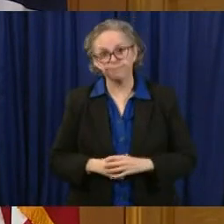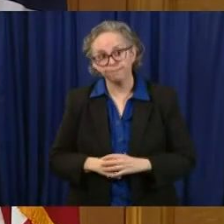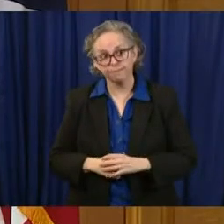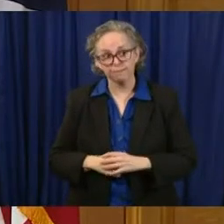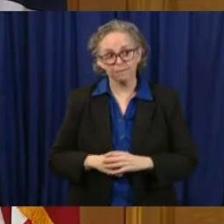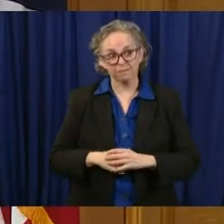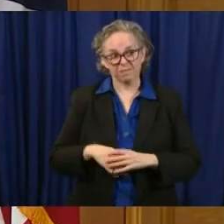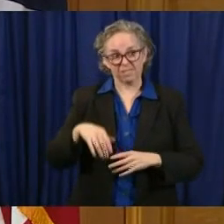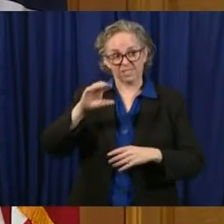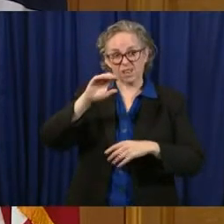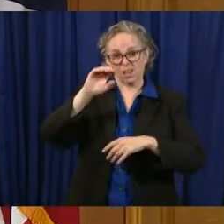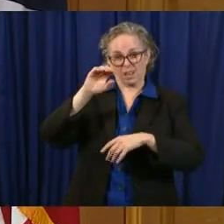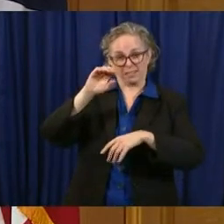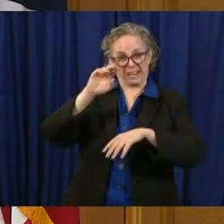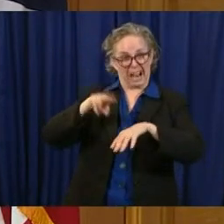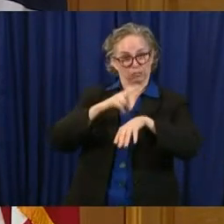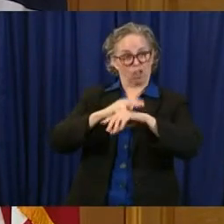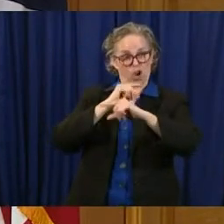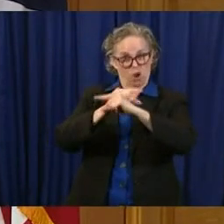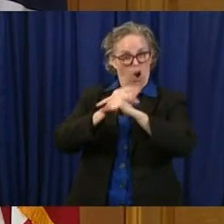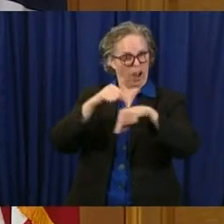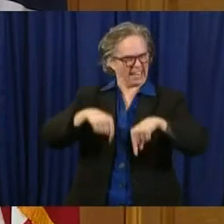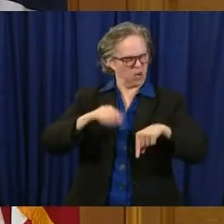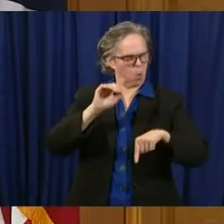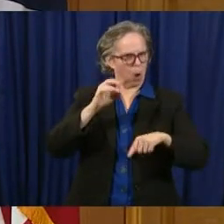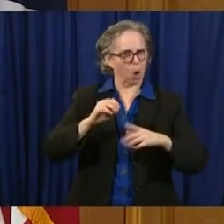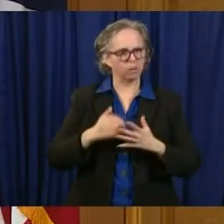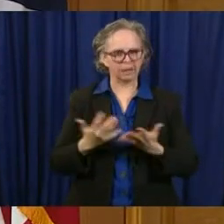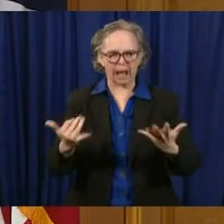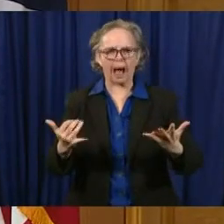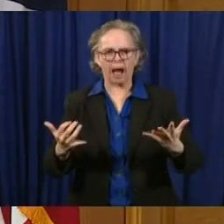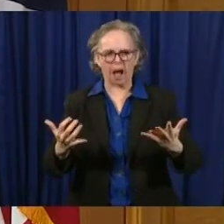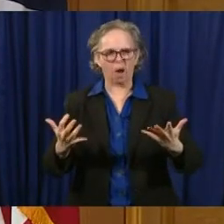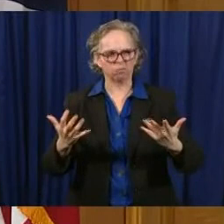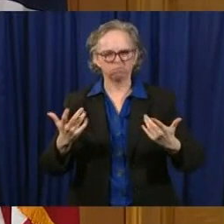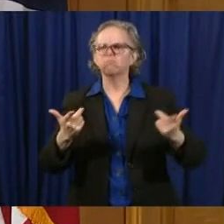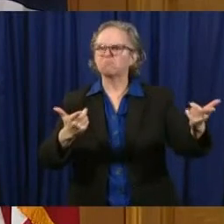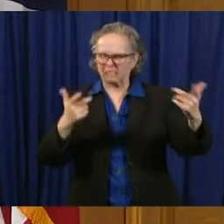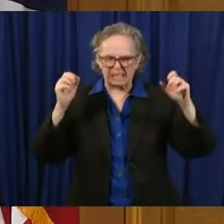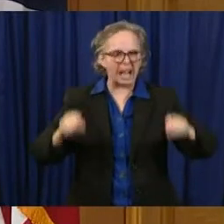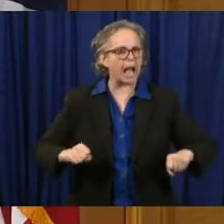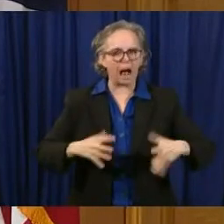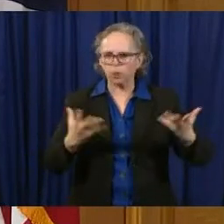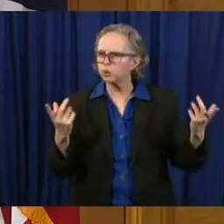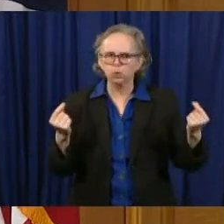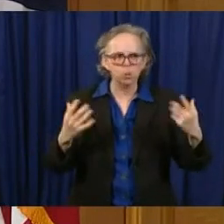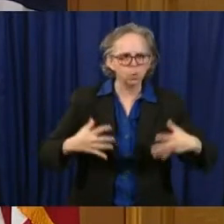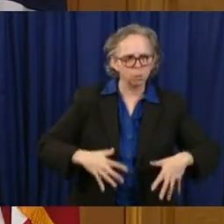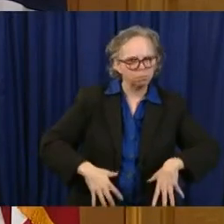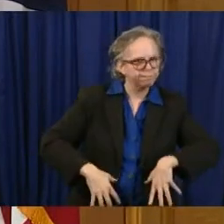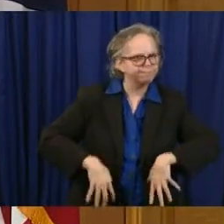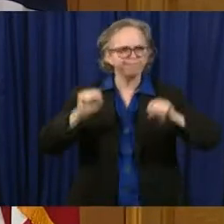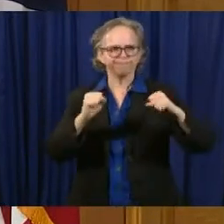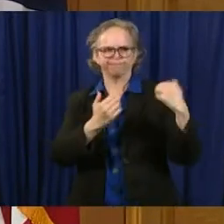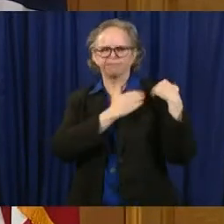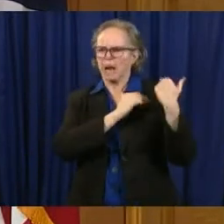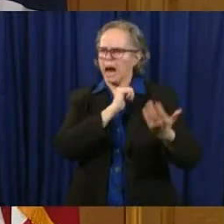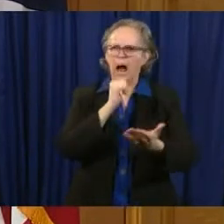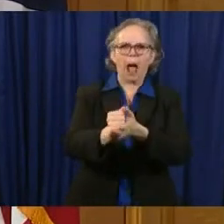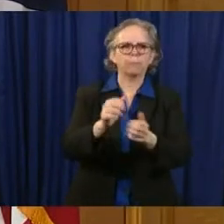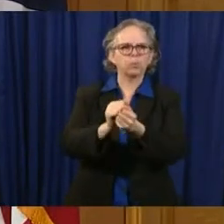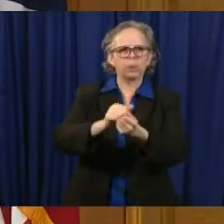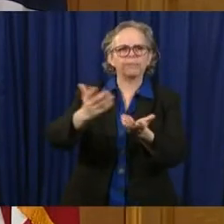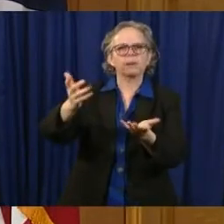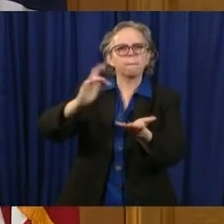to medical staff at the Pickaway Correctional Institution. Right now, that institution has more